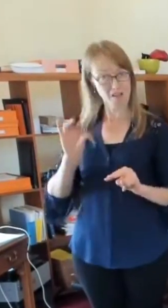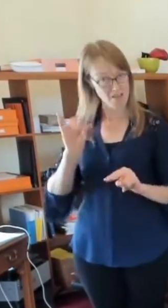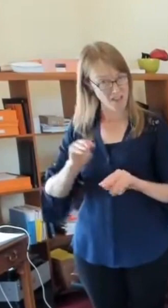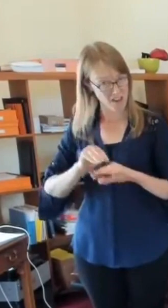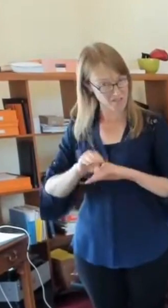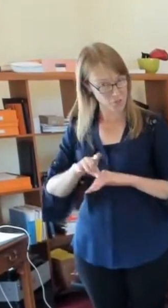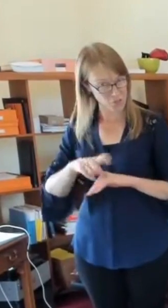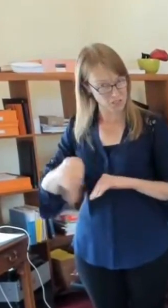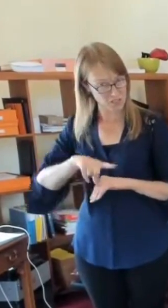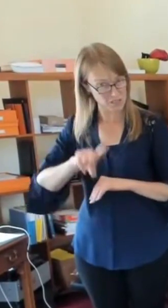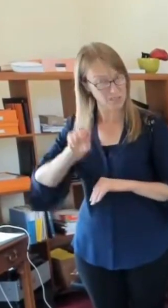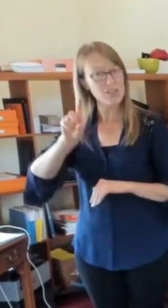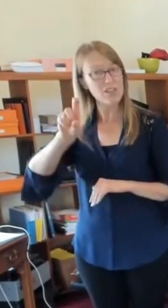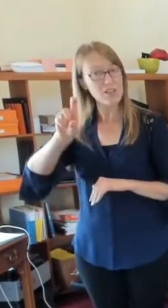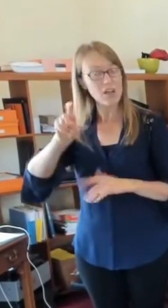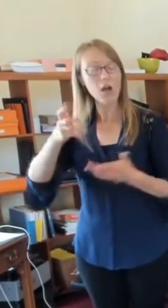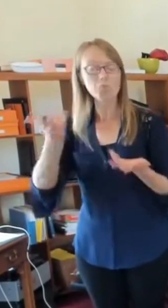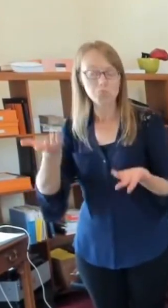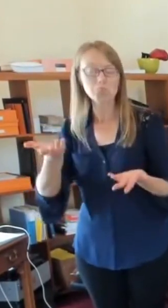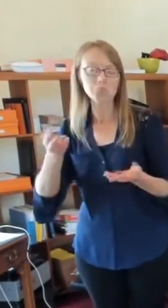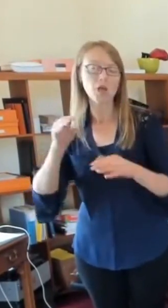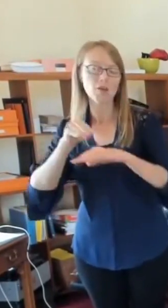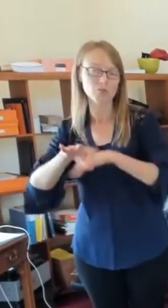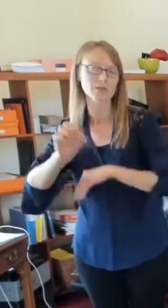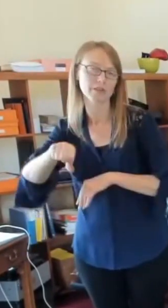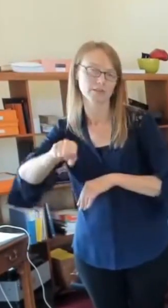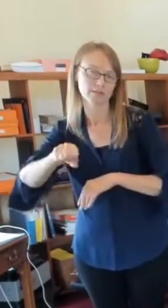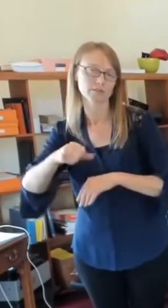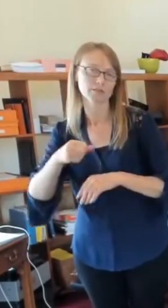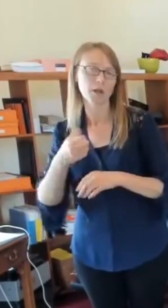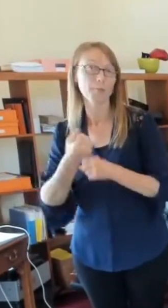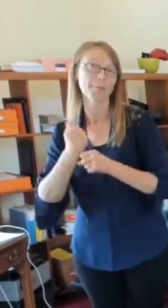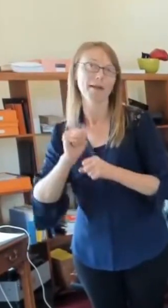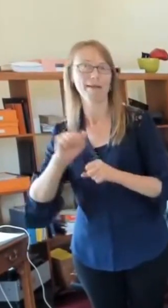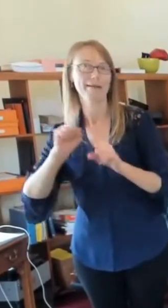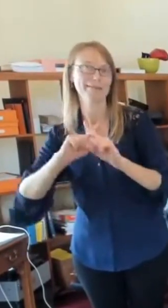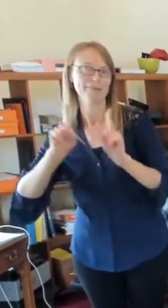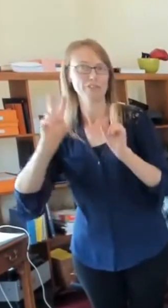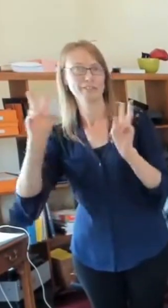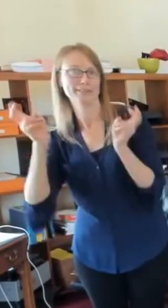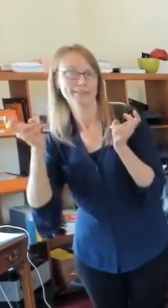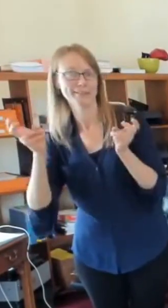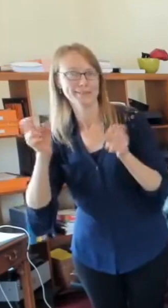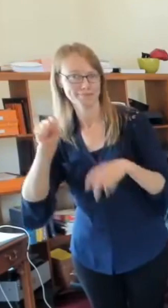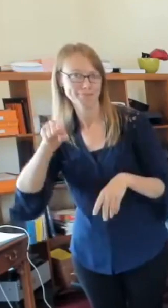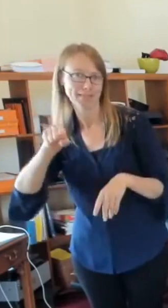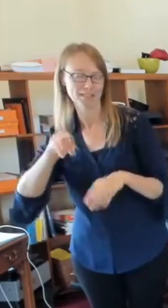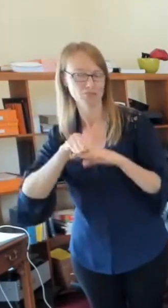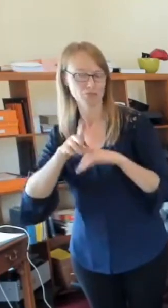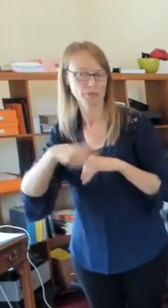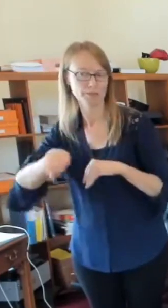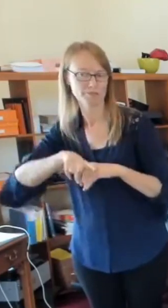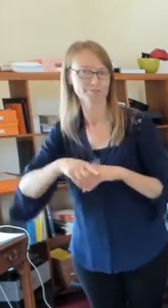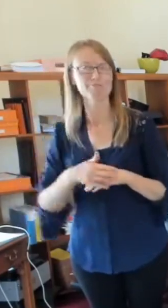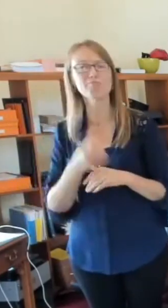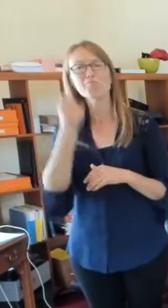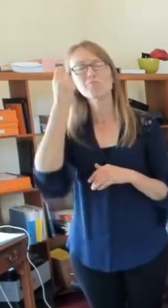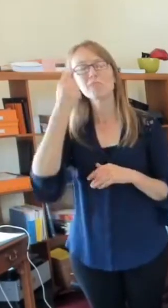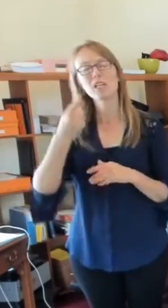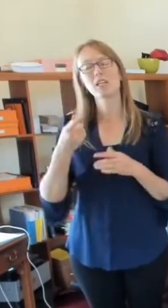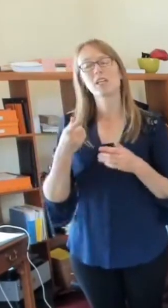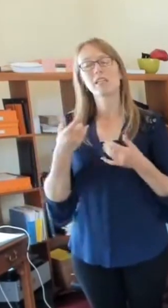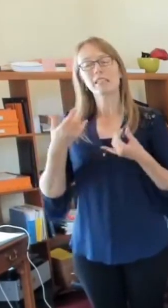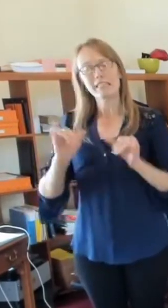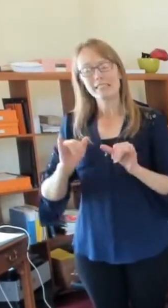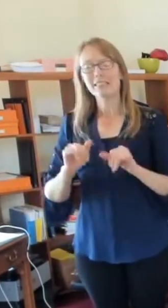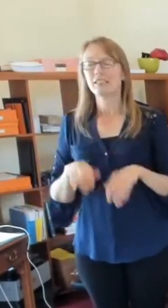It didn't cure it completely, but it definitely made a difference. And we have to, you know, these are short-term solutions, so we've got to think about